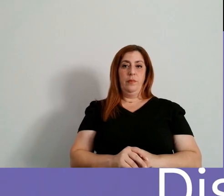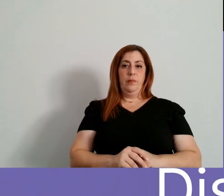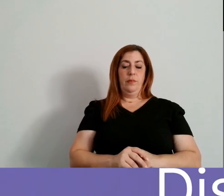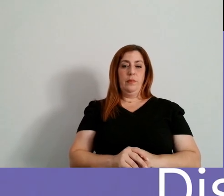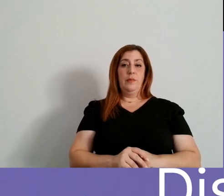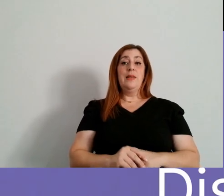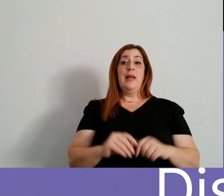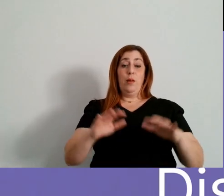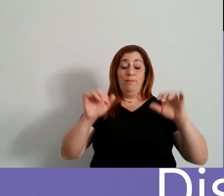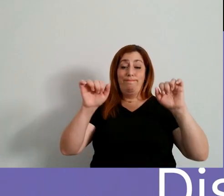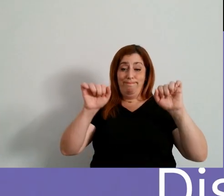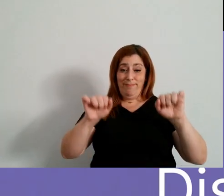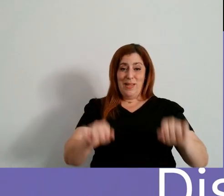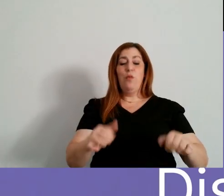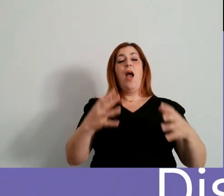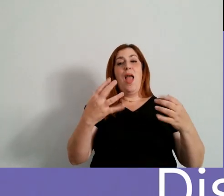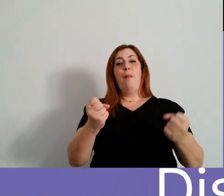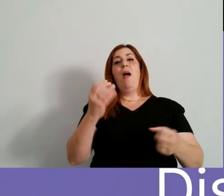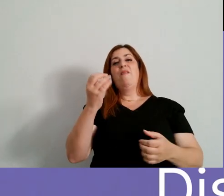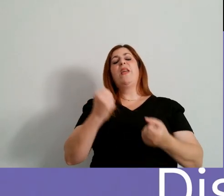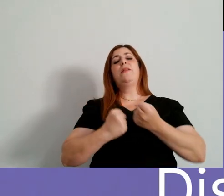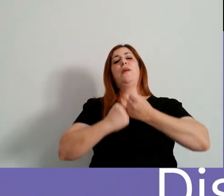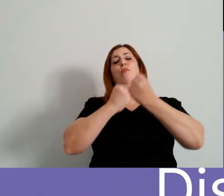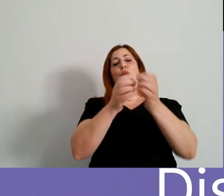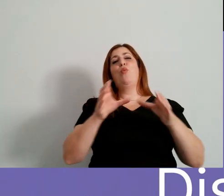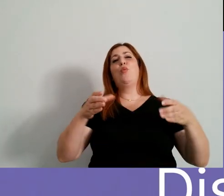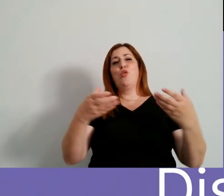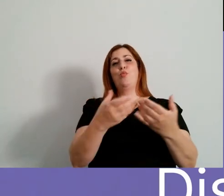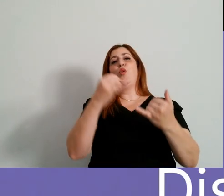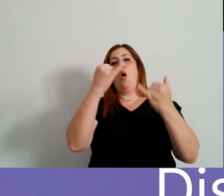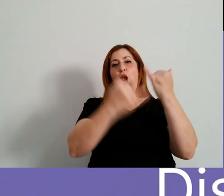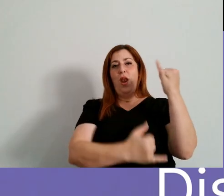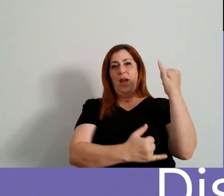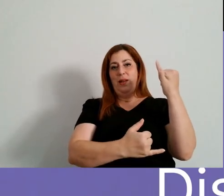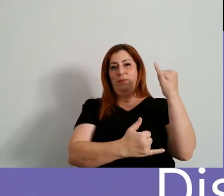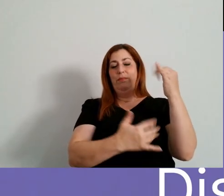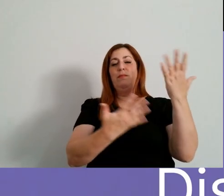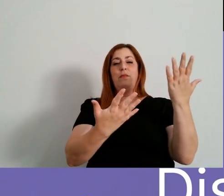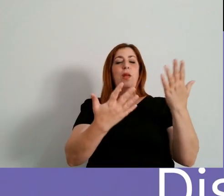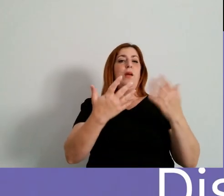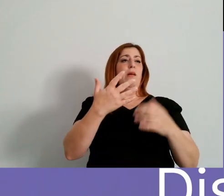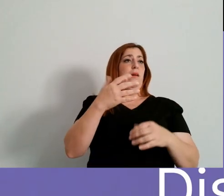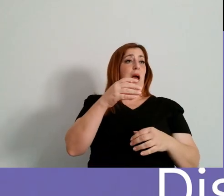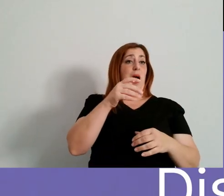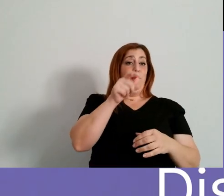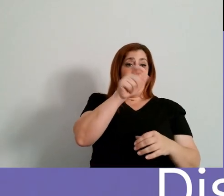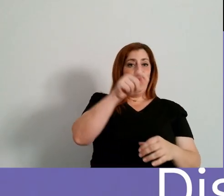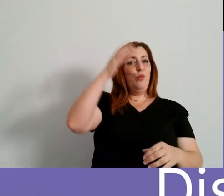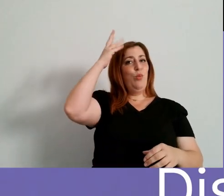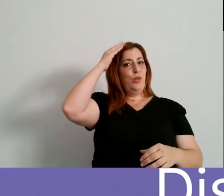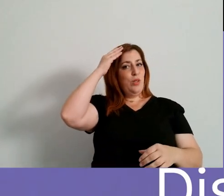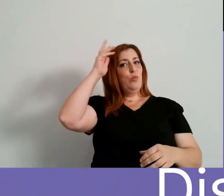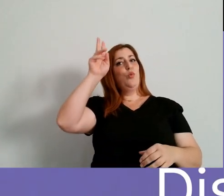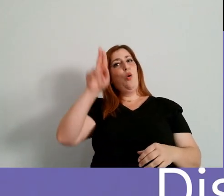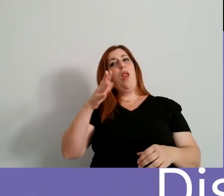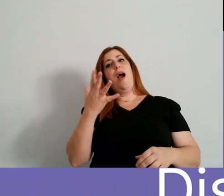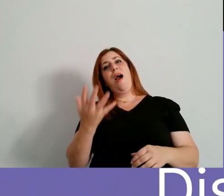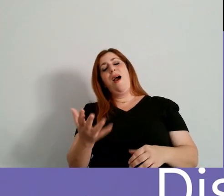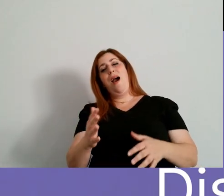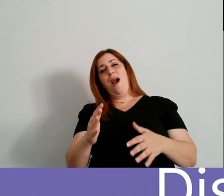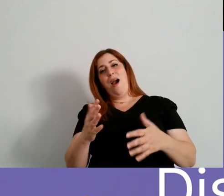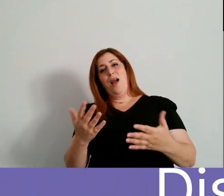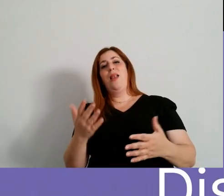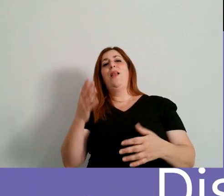particular, but yes, there are also support groups online. If you're an autistic person yourself as well, there